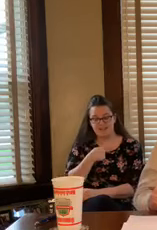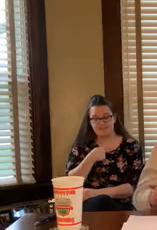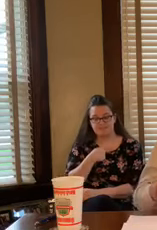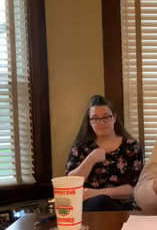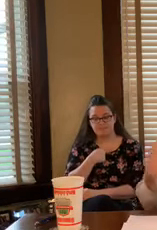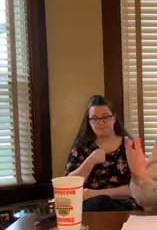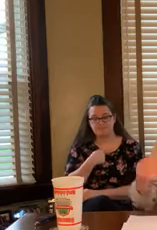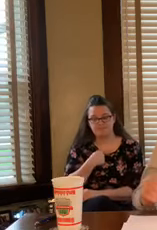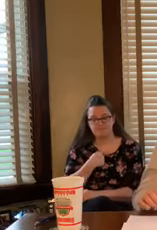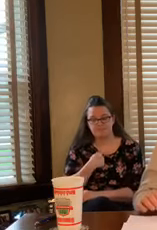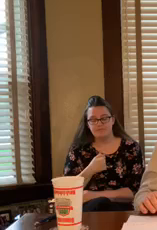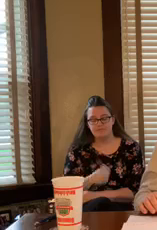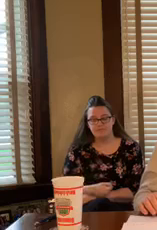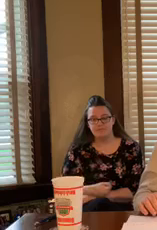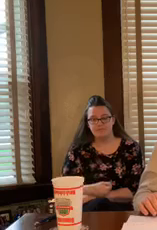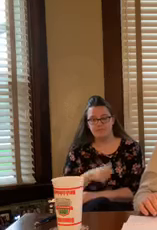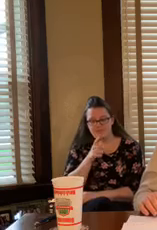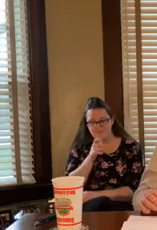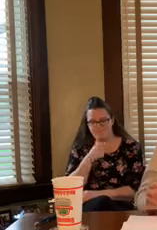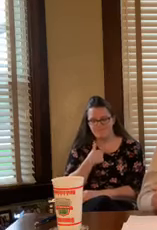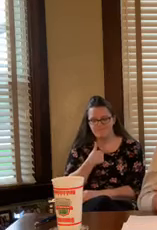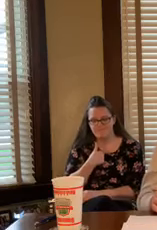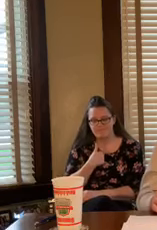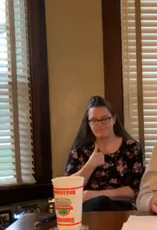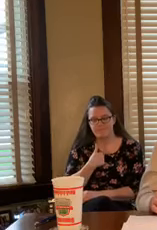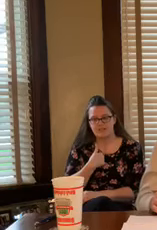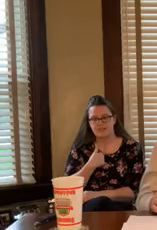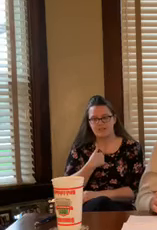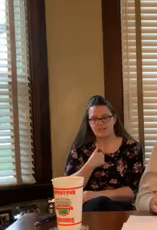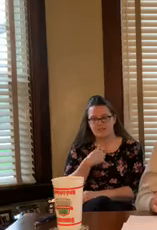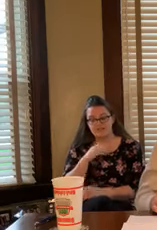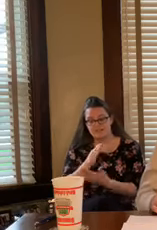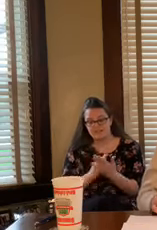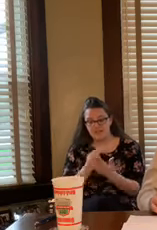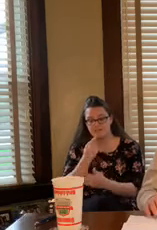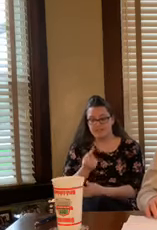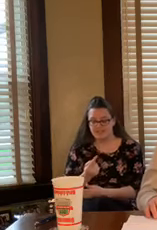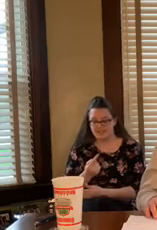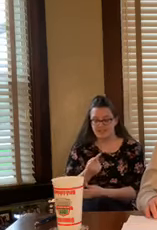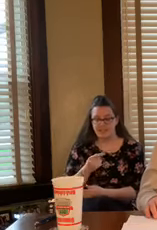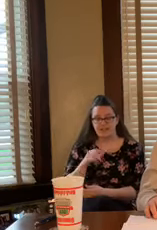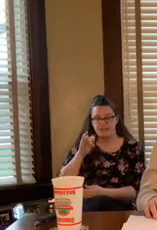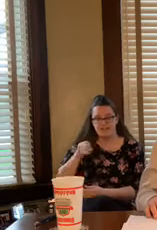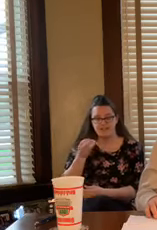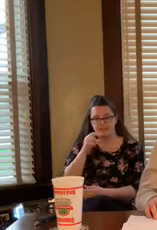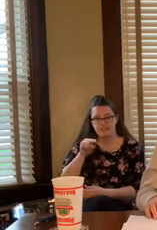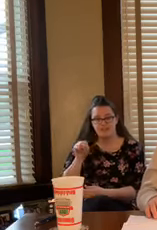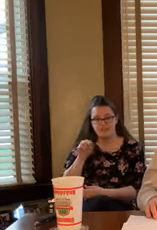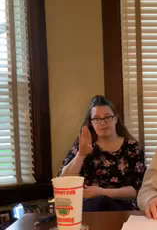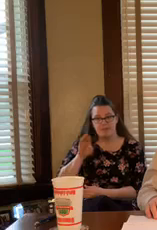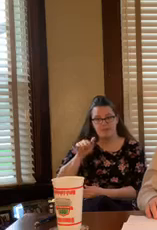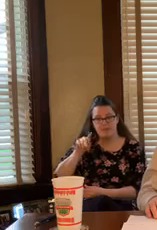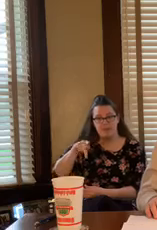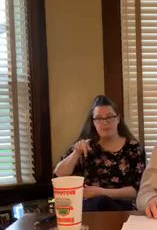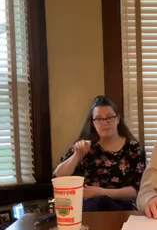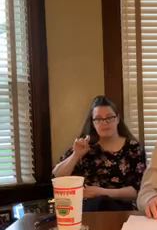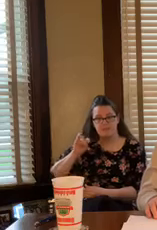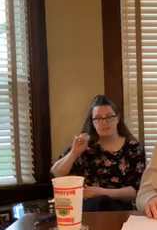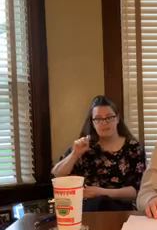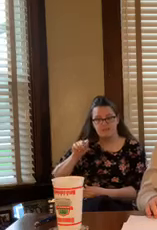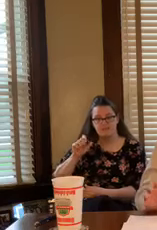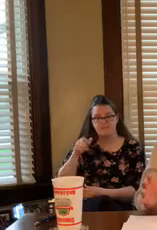asked his disciples, "Who are people saying that I am?" And they said, "Some say that thou art John the Baptist, and some say thou art Elias, and